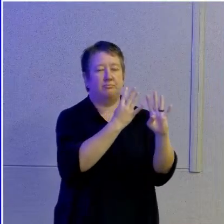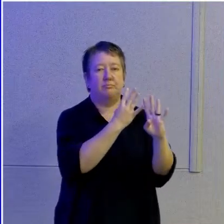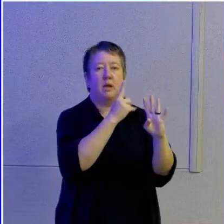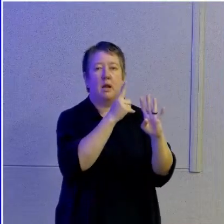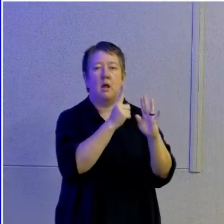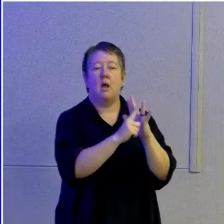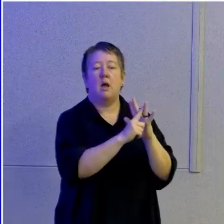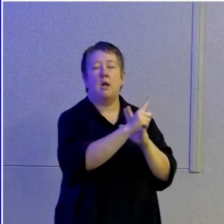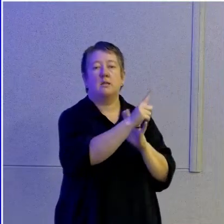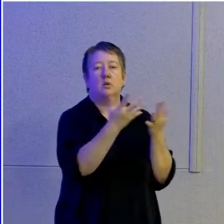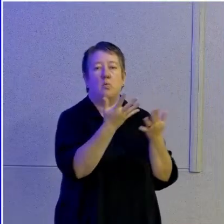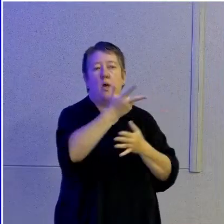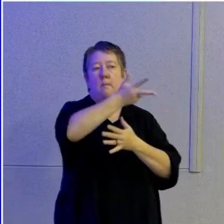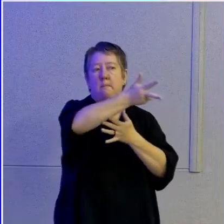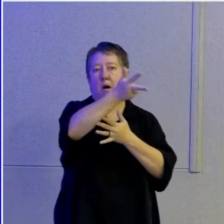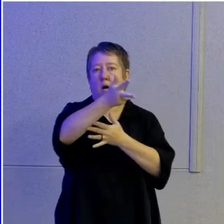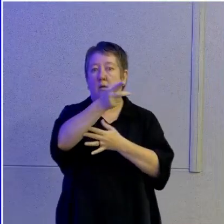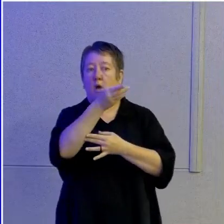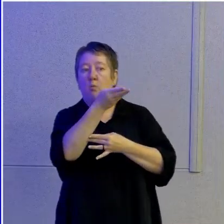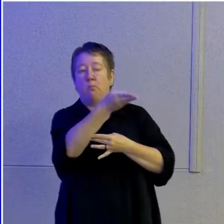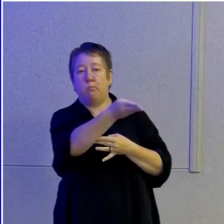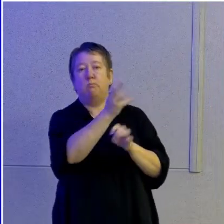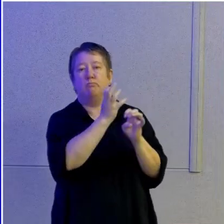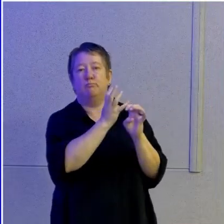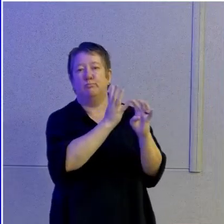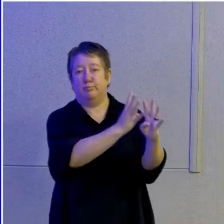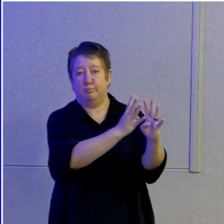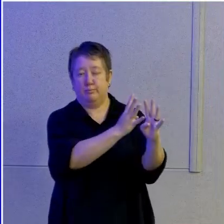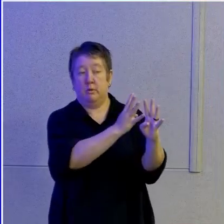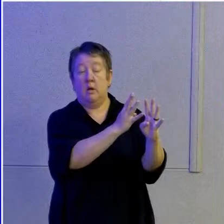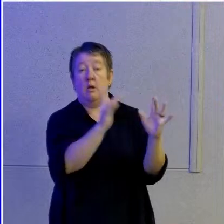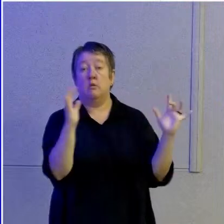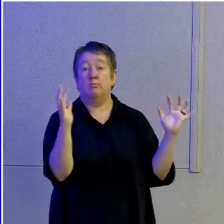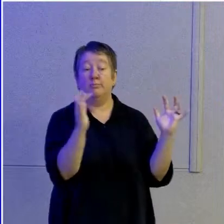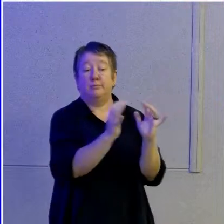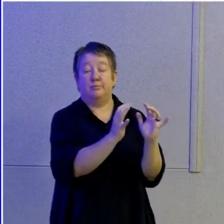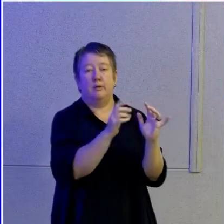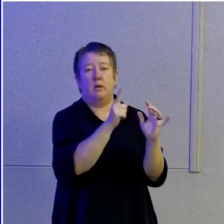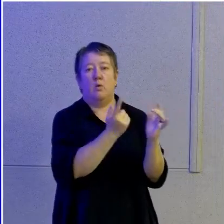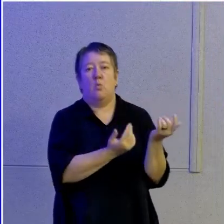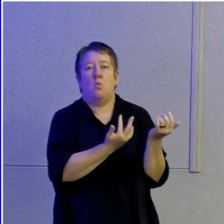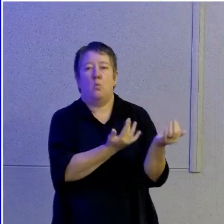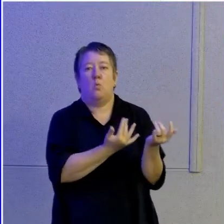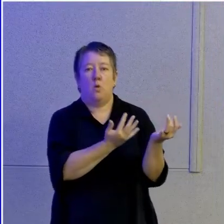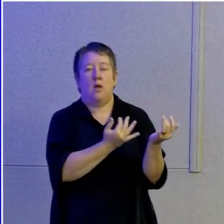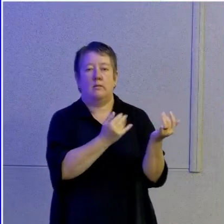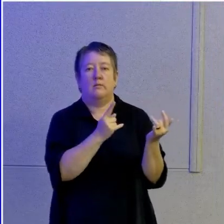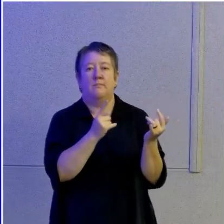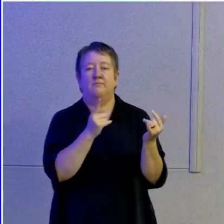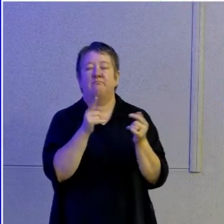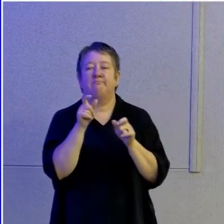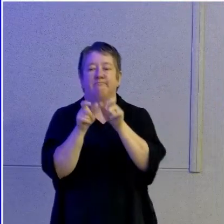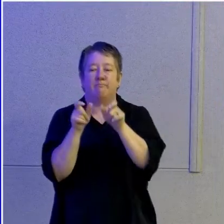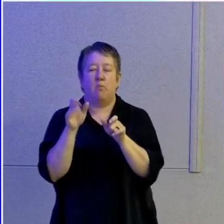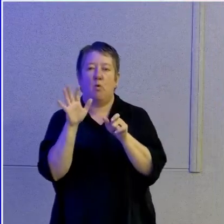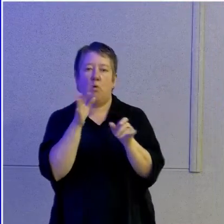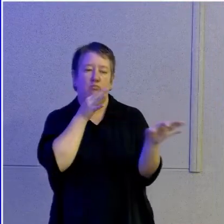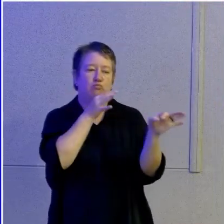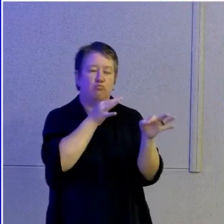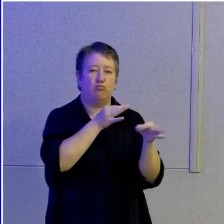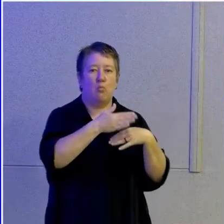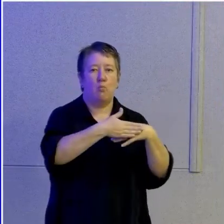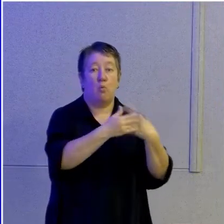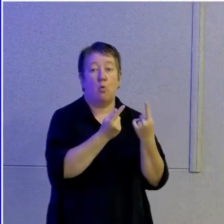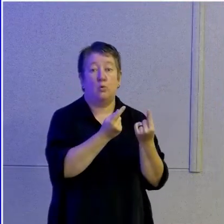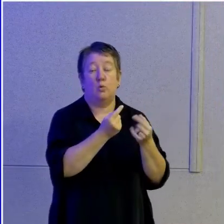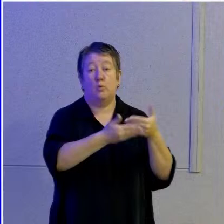area where the assembly points are. Gather there and await further instructions from the evacuation marshals. If you do